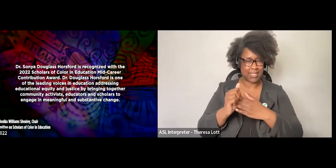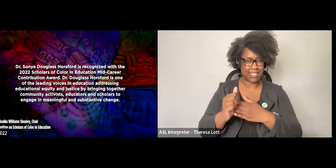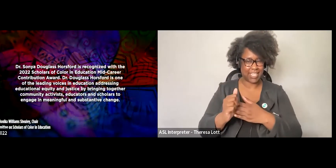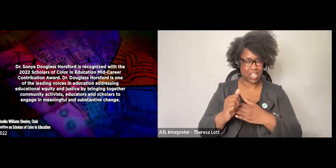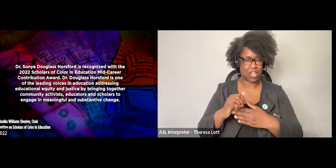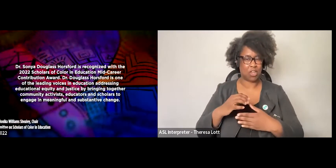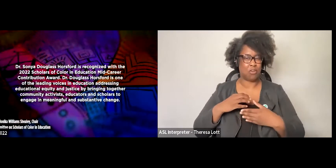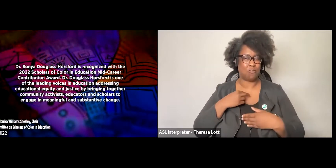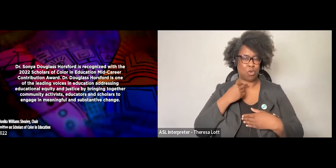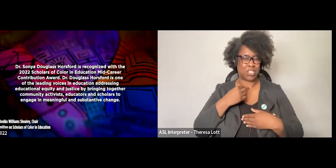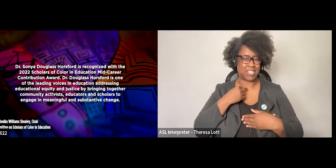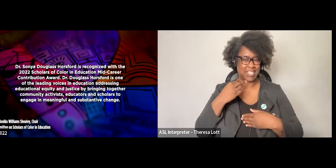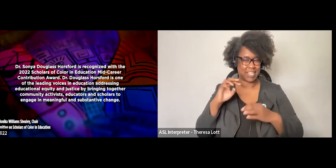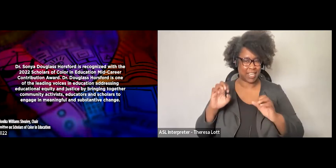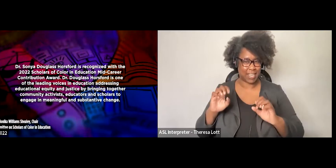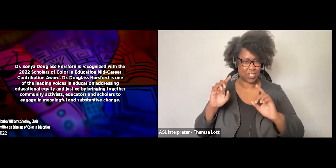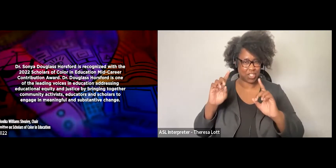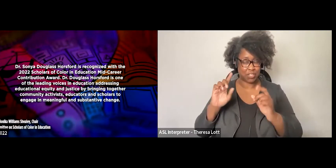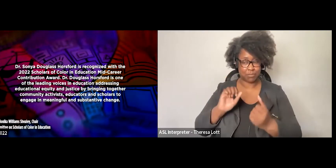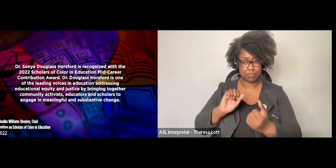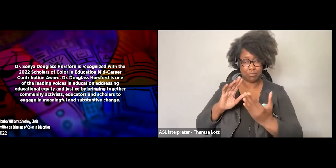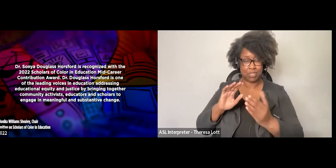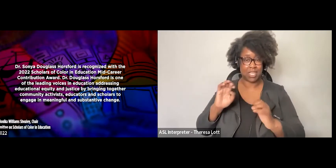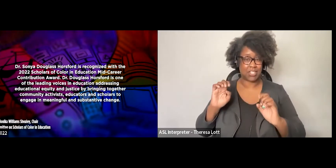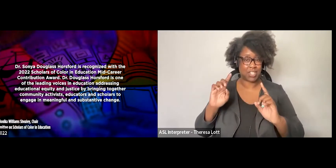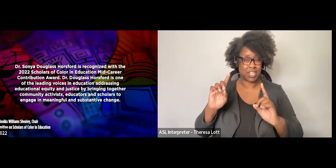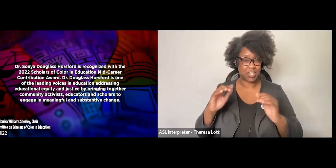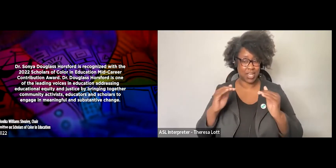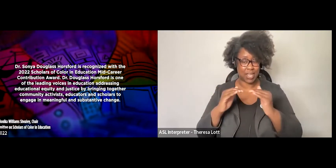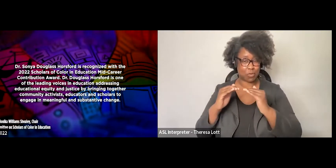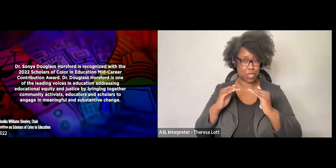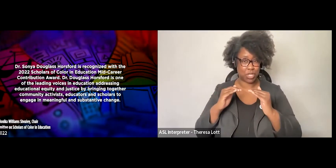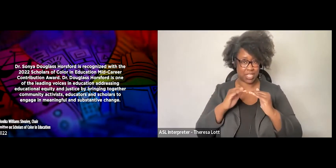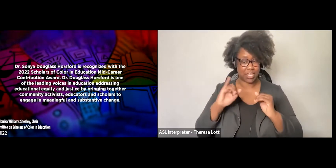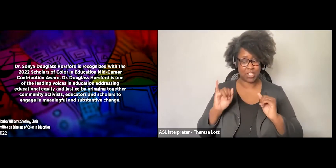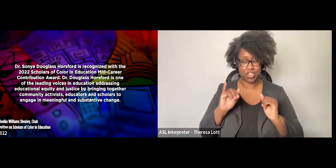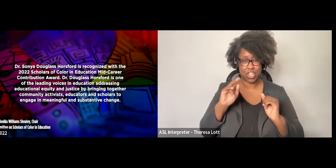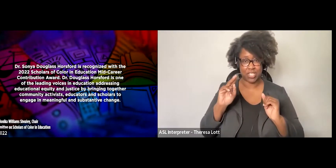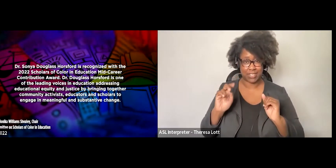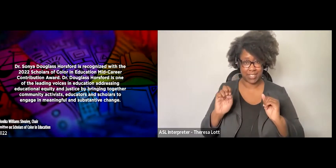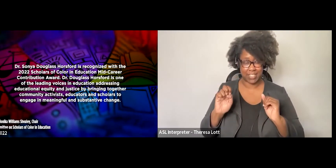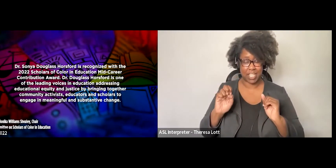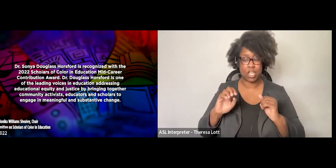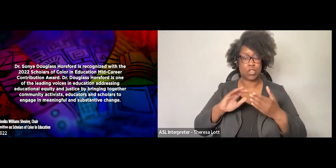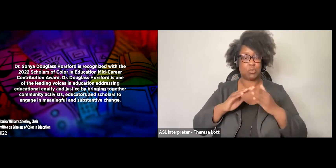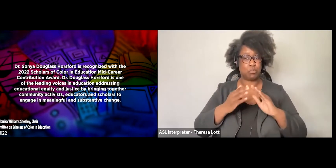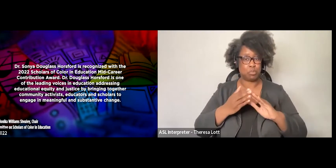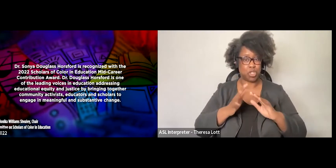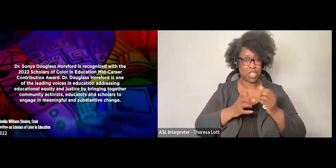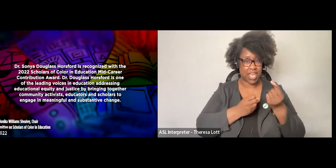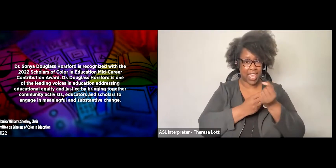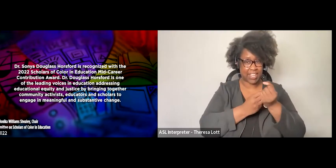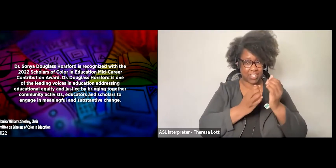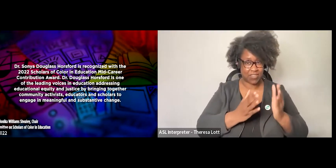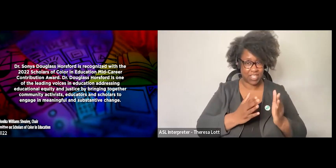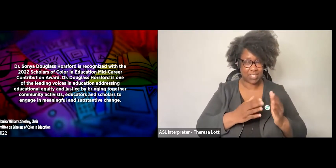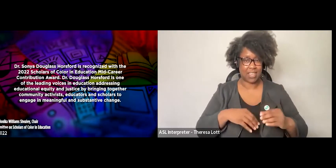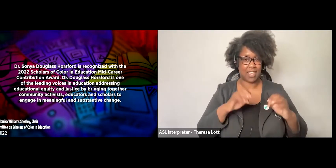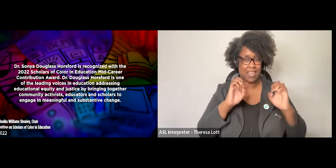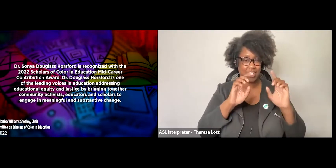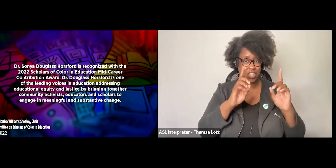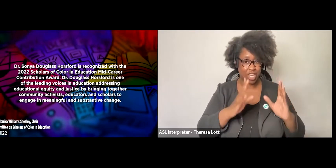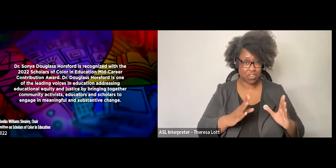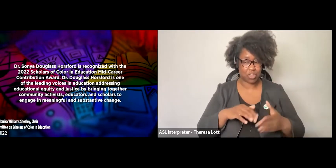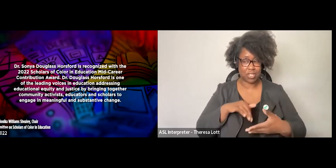education addressing educational equity and justice by bringing together community activists, educators, and scholars